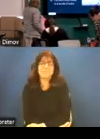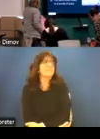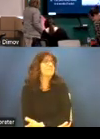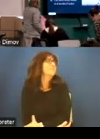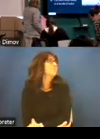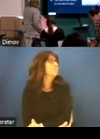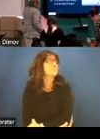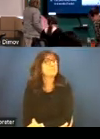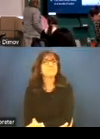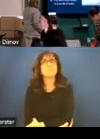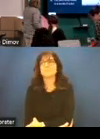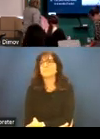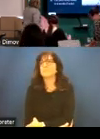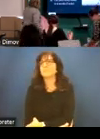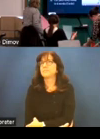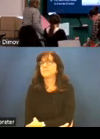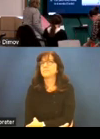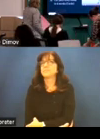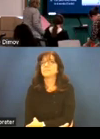I know, this is.